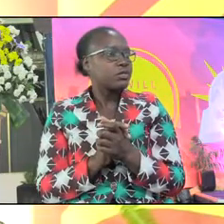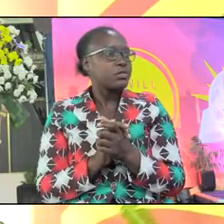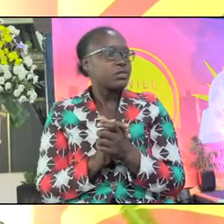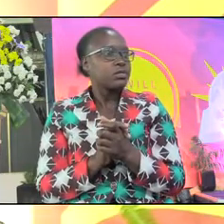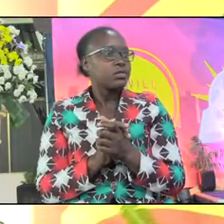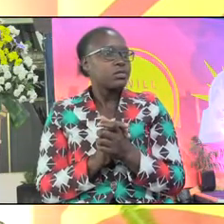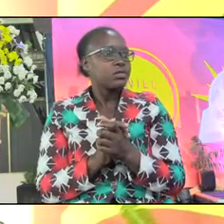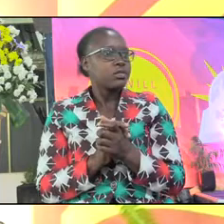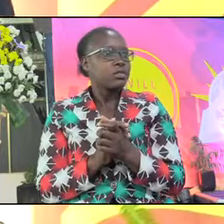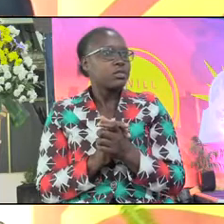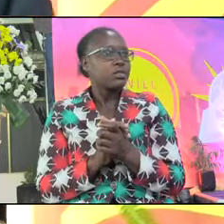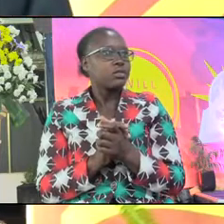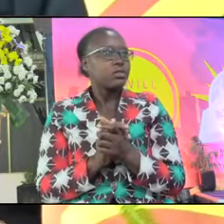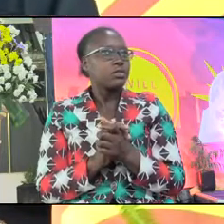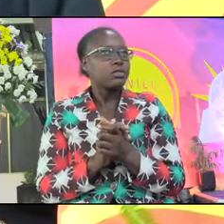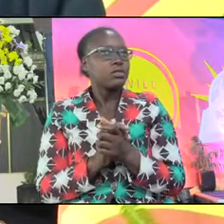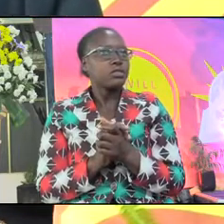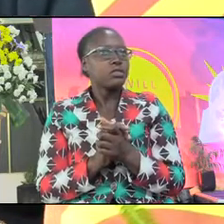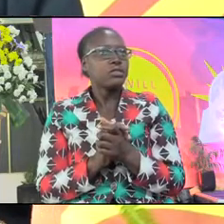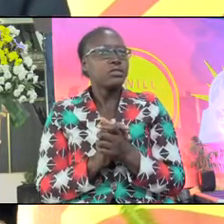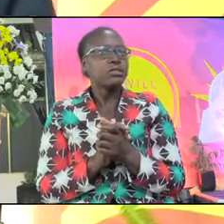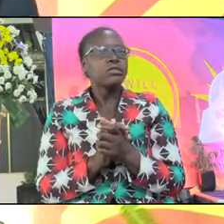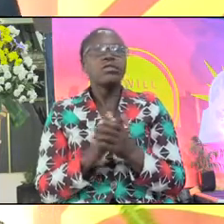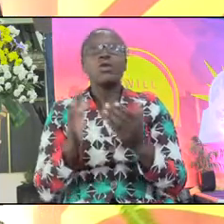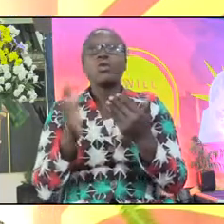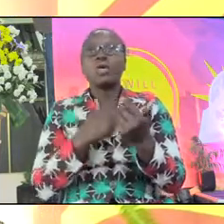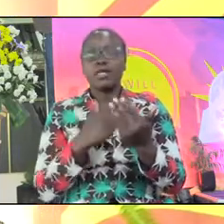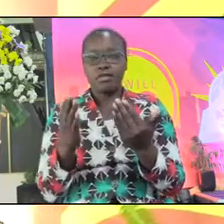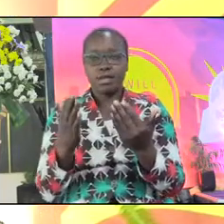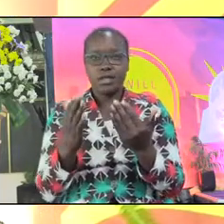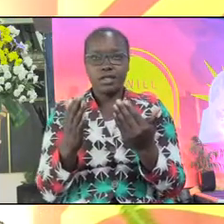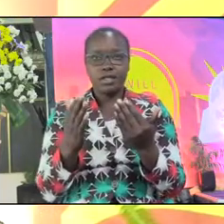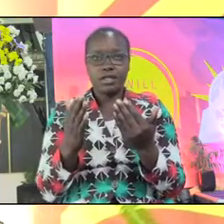It is customary